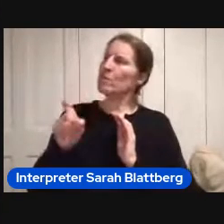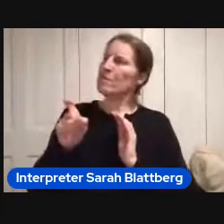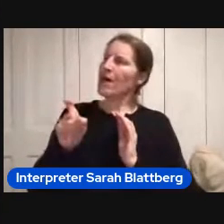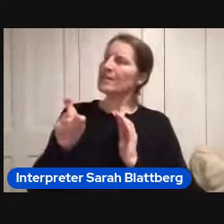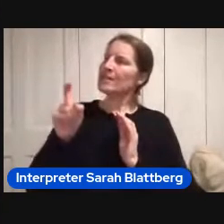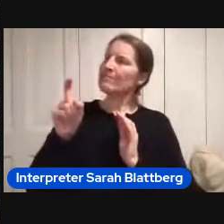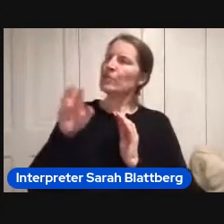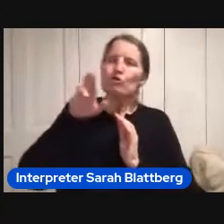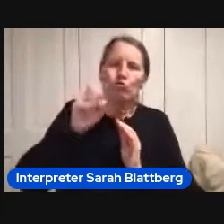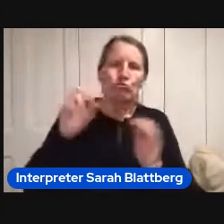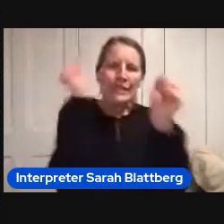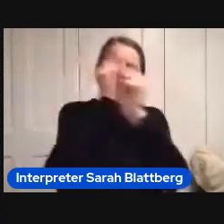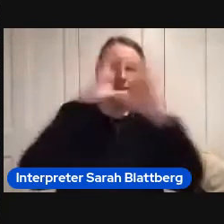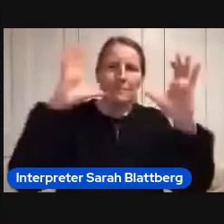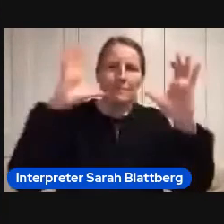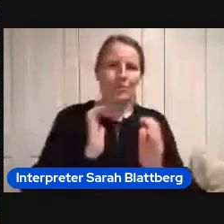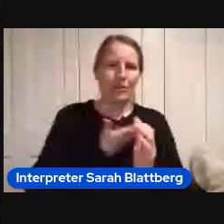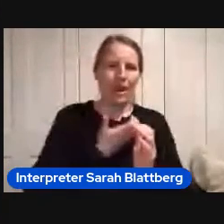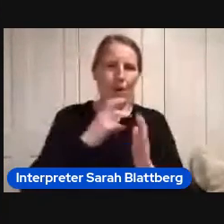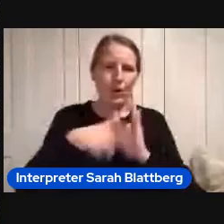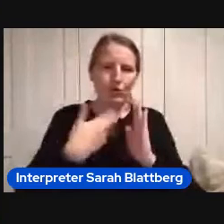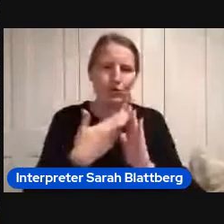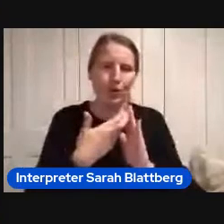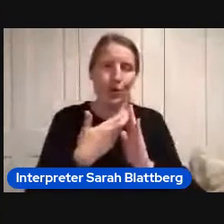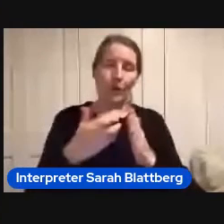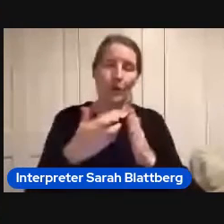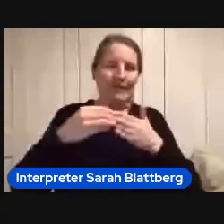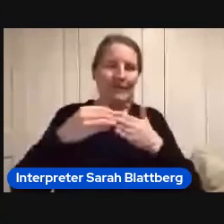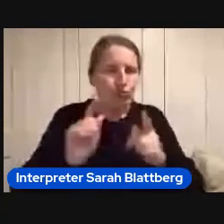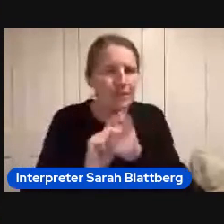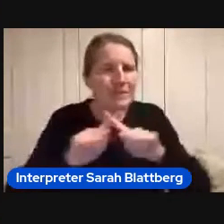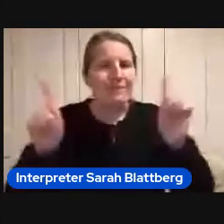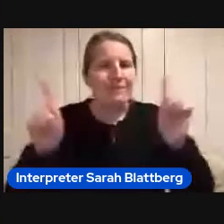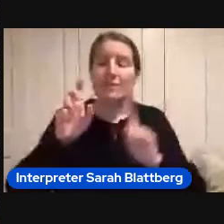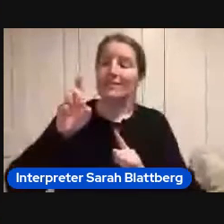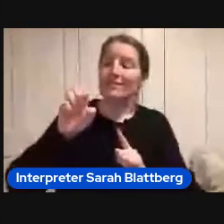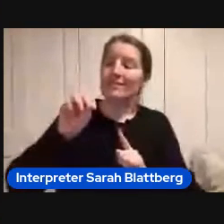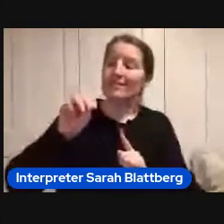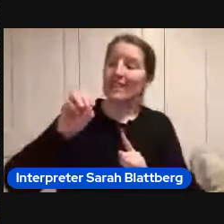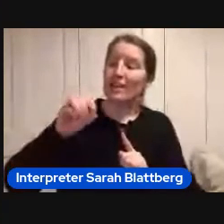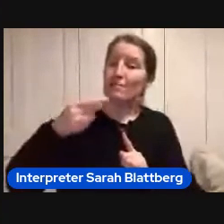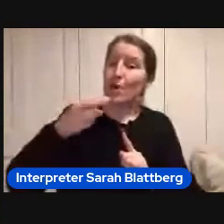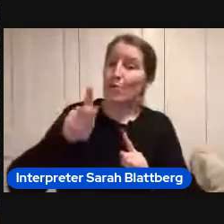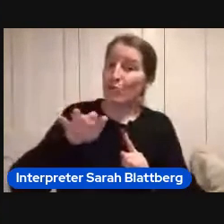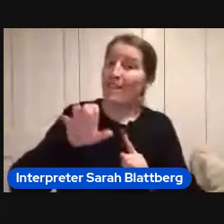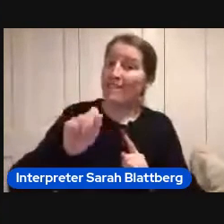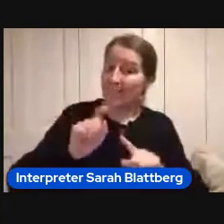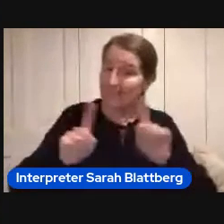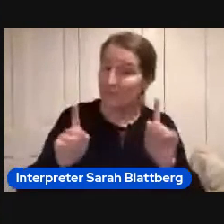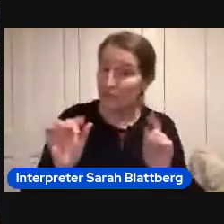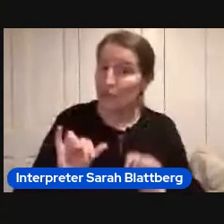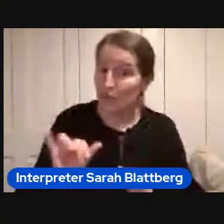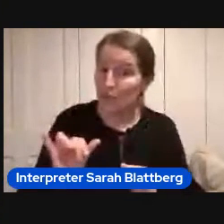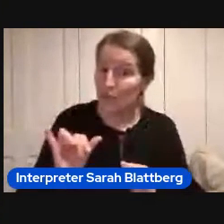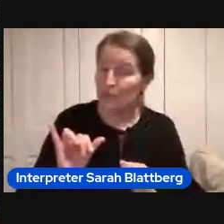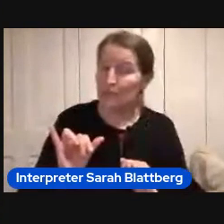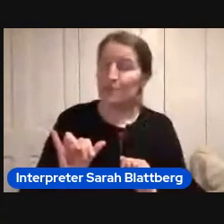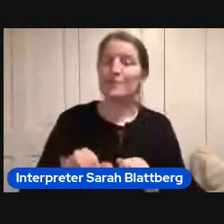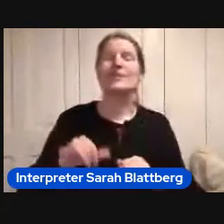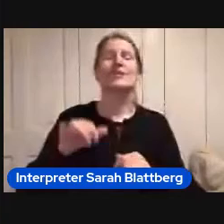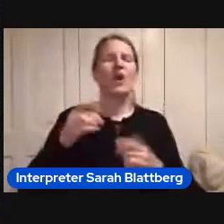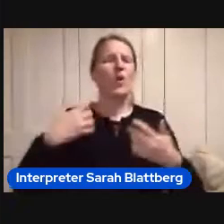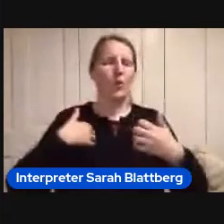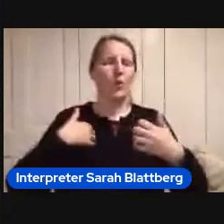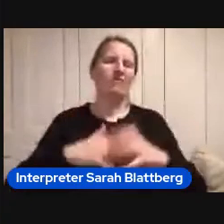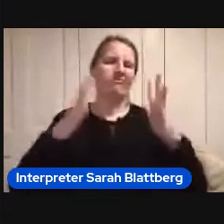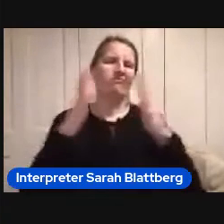of changing leadership, in a time of changing demographics. As was mentioned by Rabbi Lesser, we engaged in the front porch.